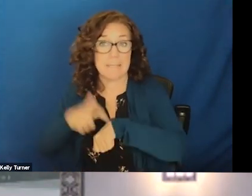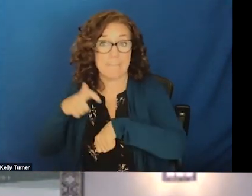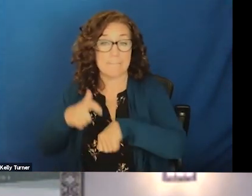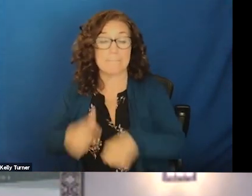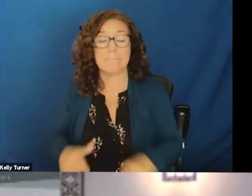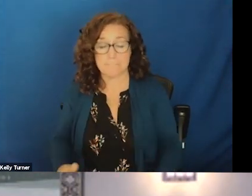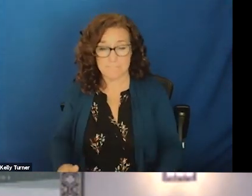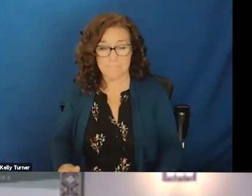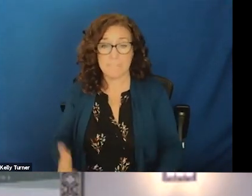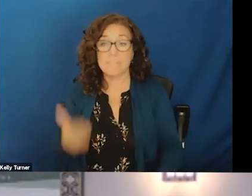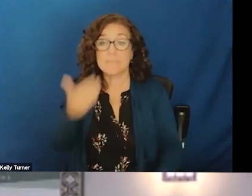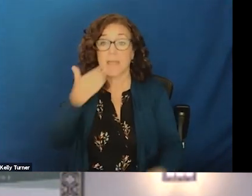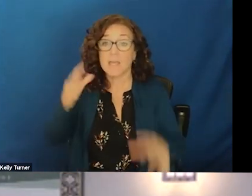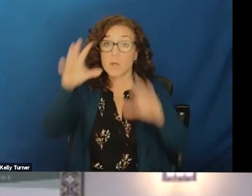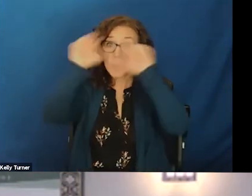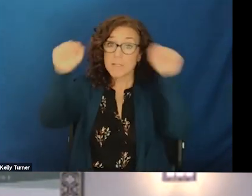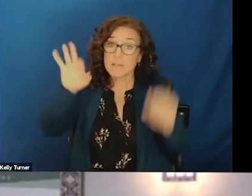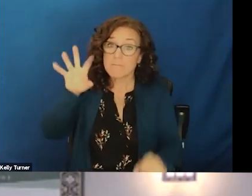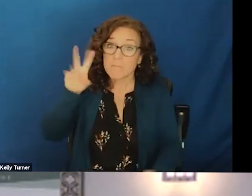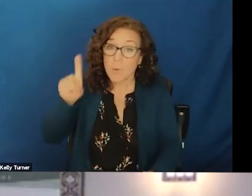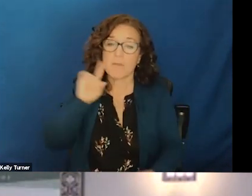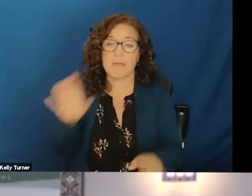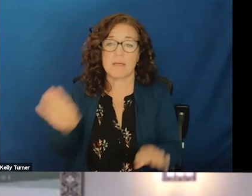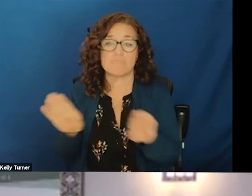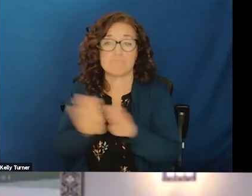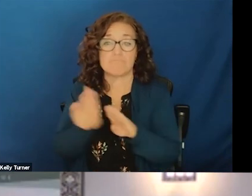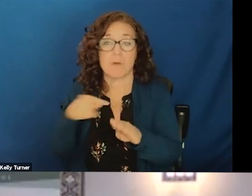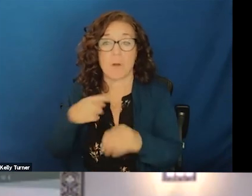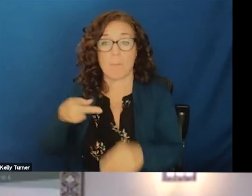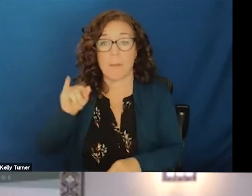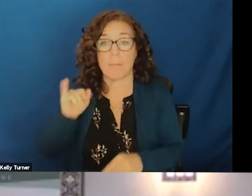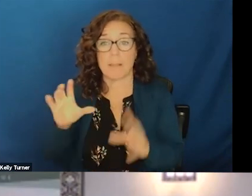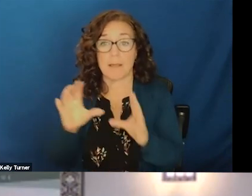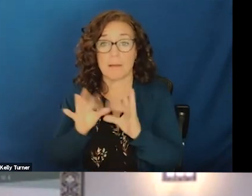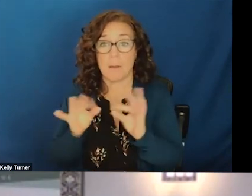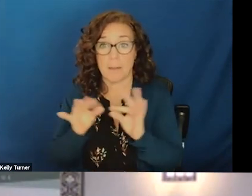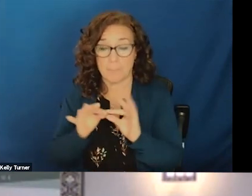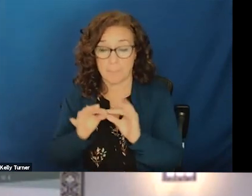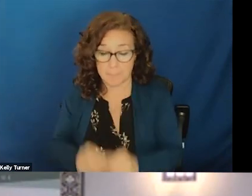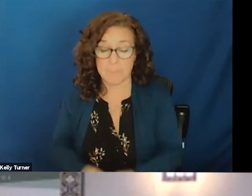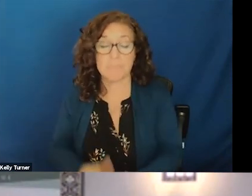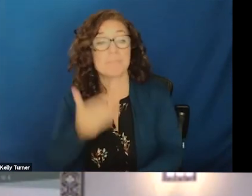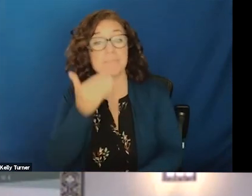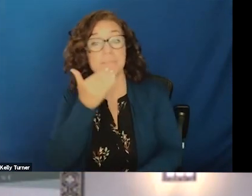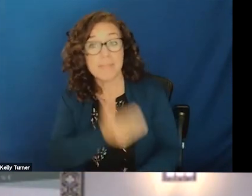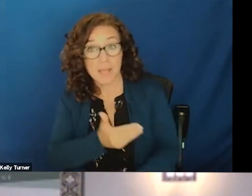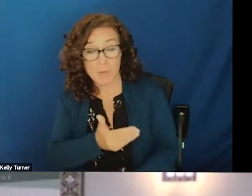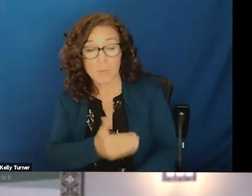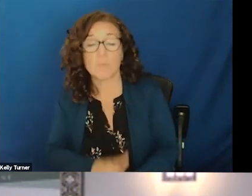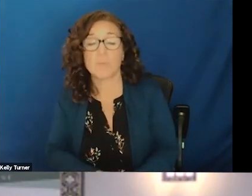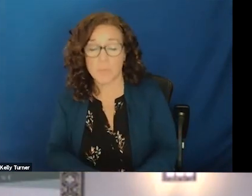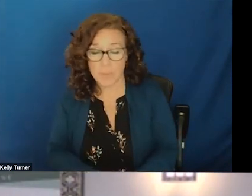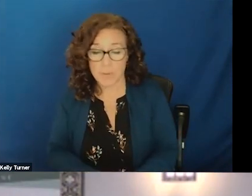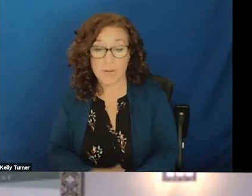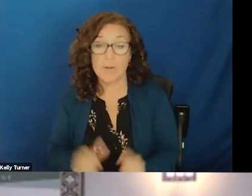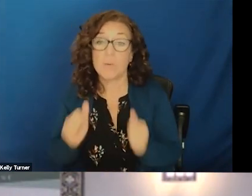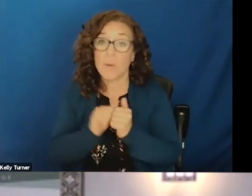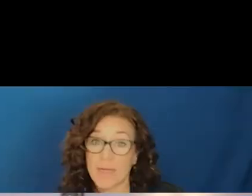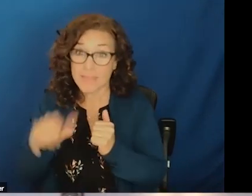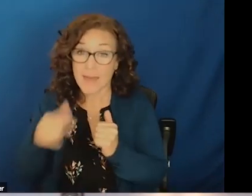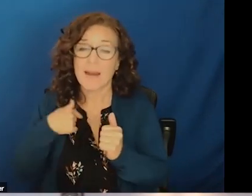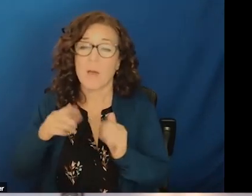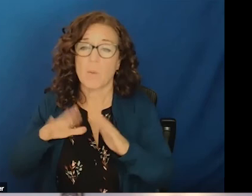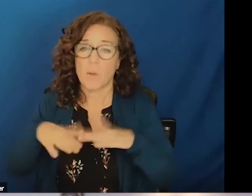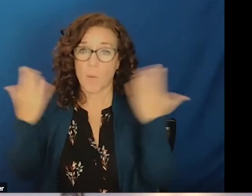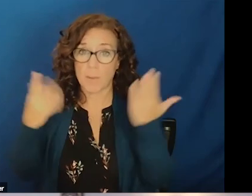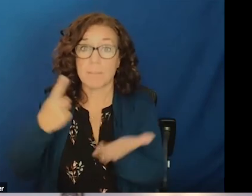Thank you, President Ford. That concludes public comment. Thank you very much. So with that, now I will open up the discussion